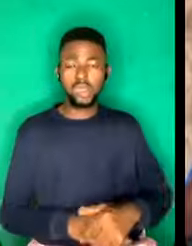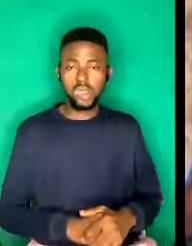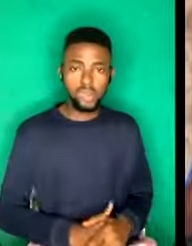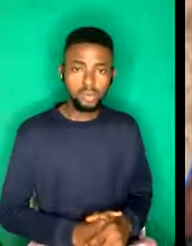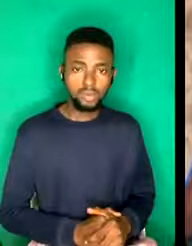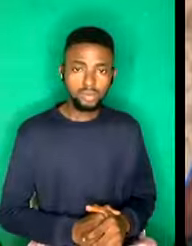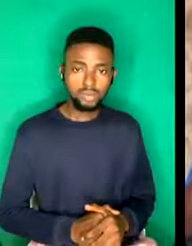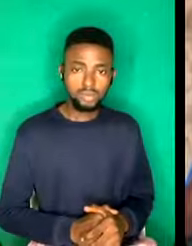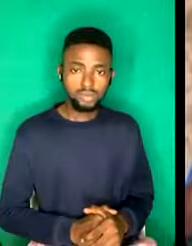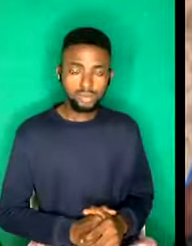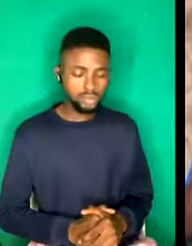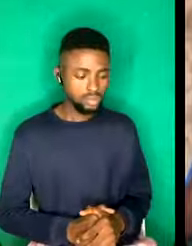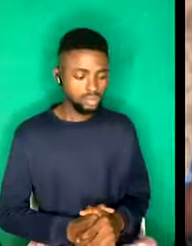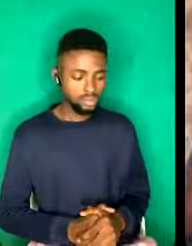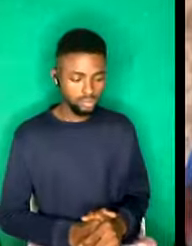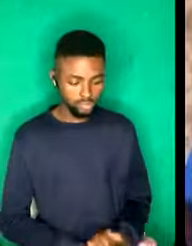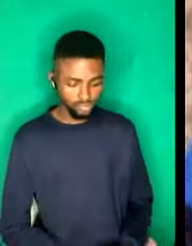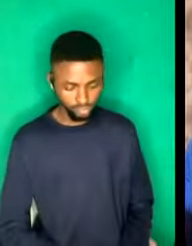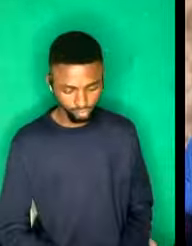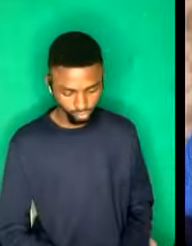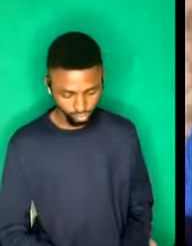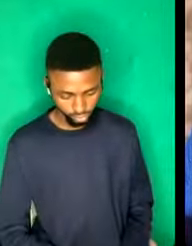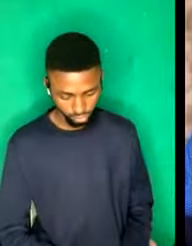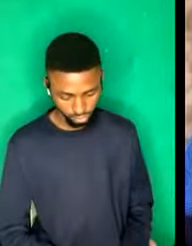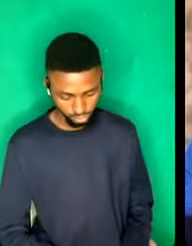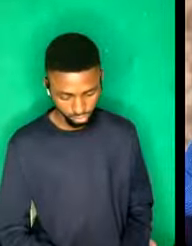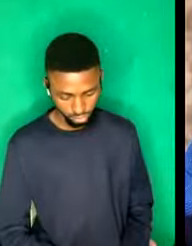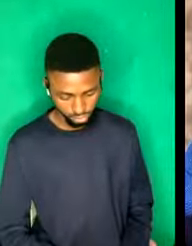in that aspect, for a few years.